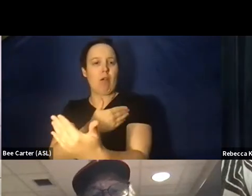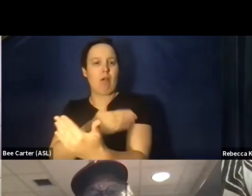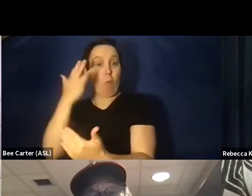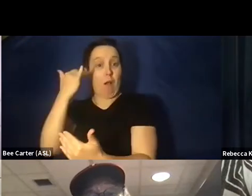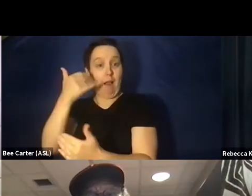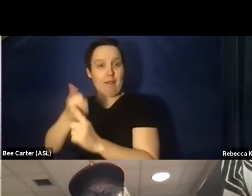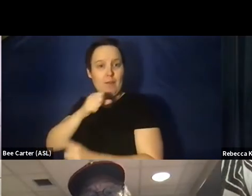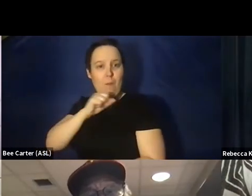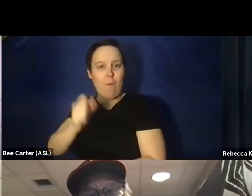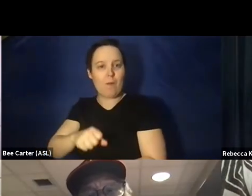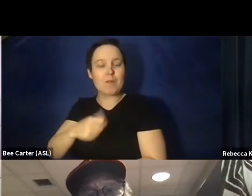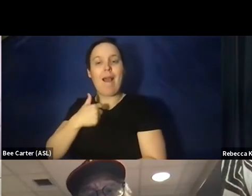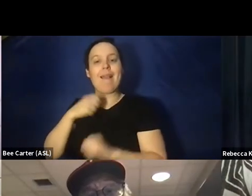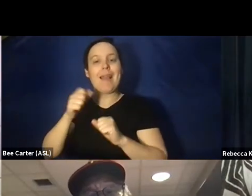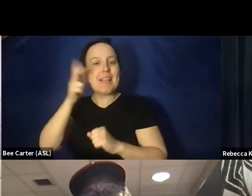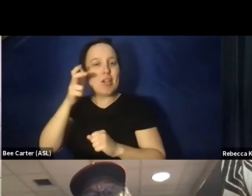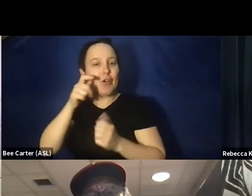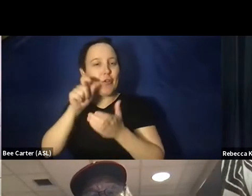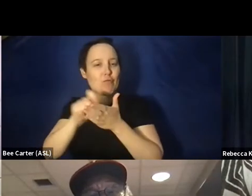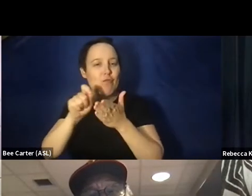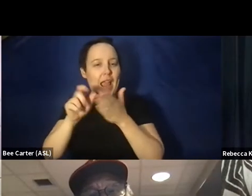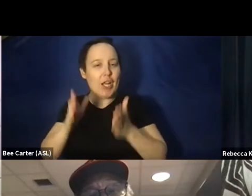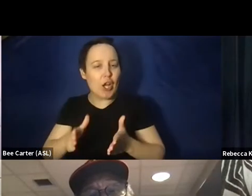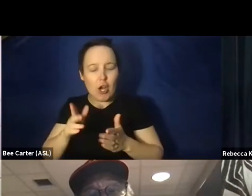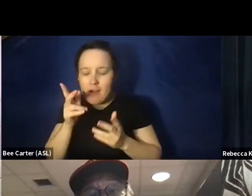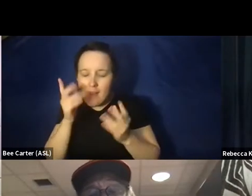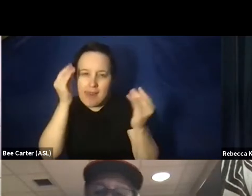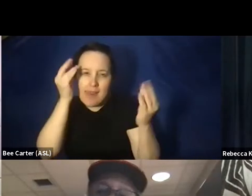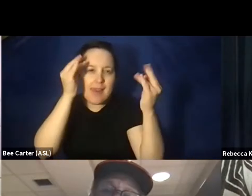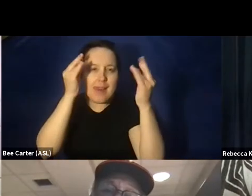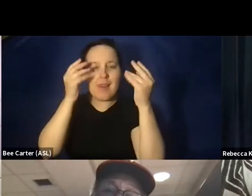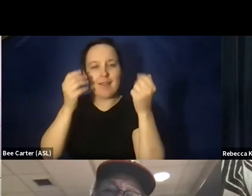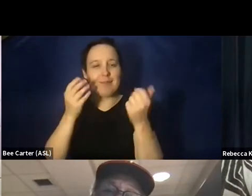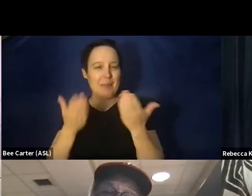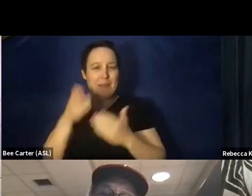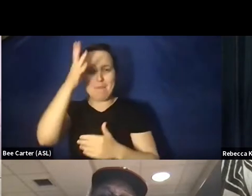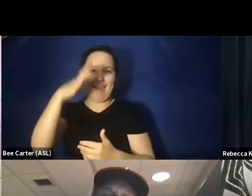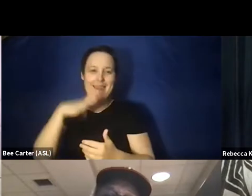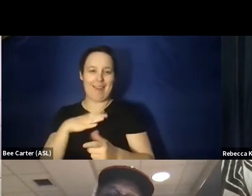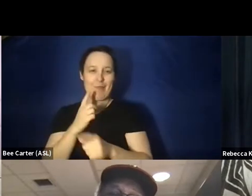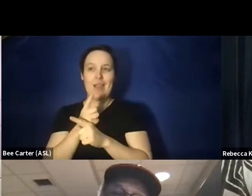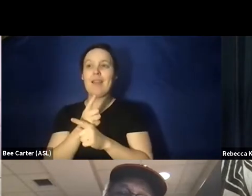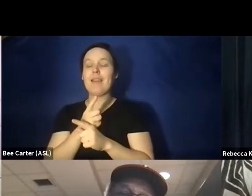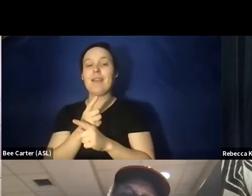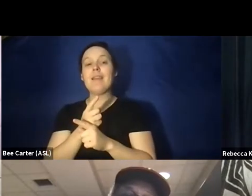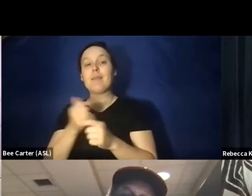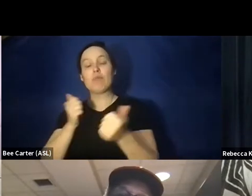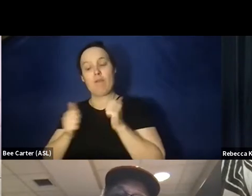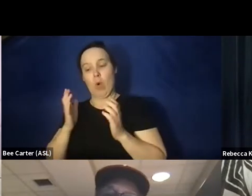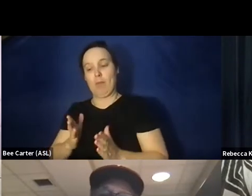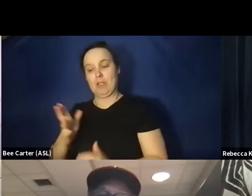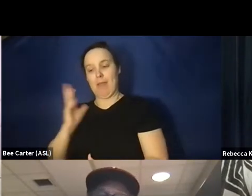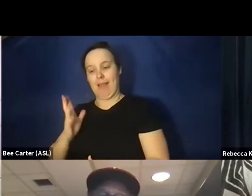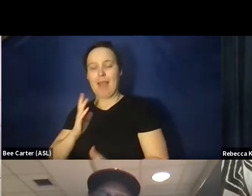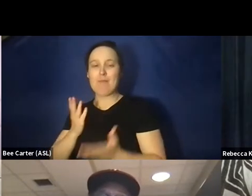the composer figuring that out. And he's probably a man. And the performers back then were maybe all